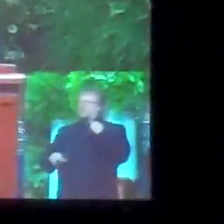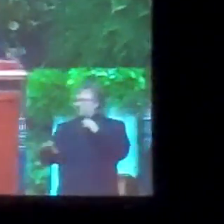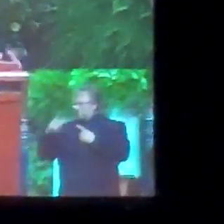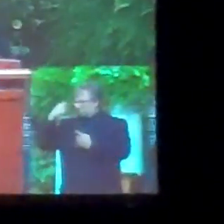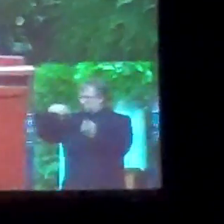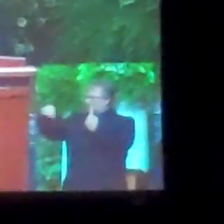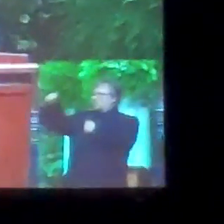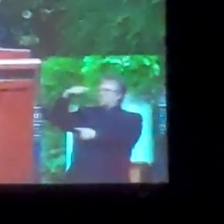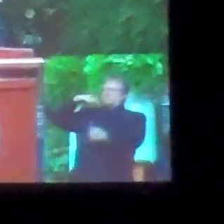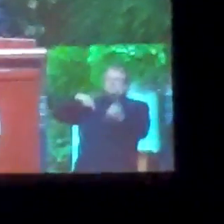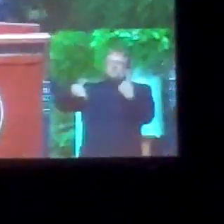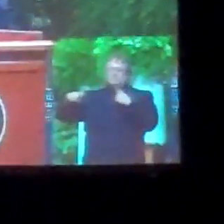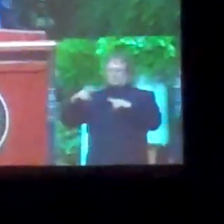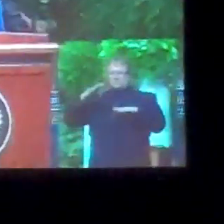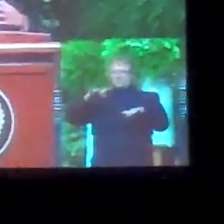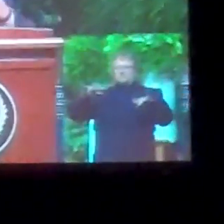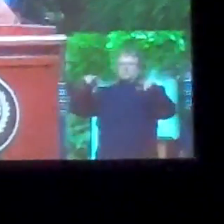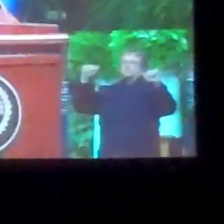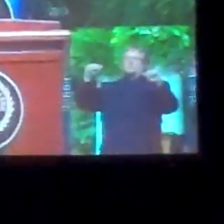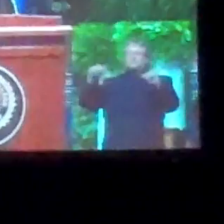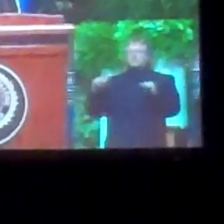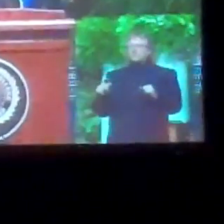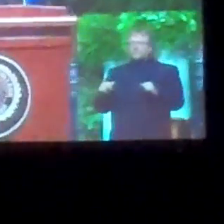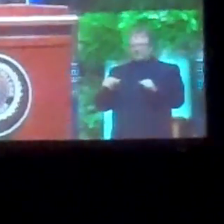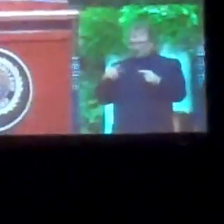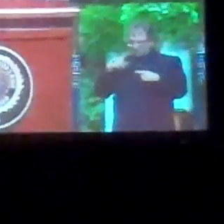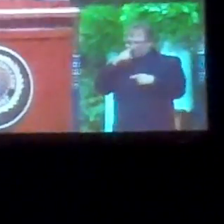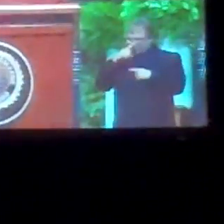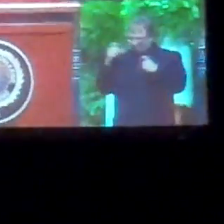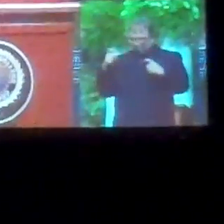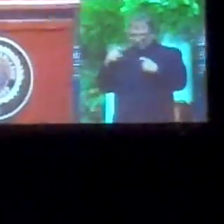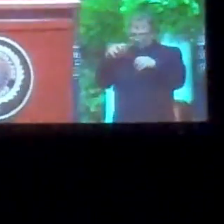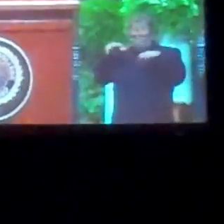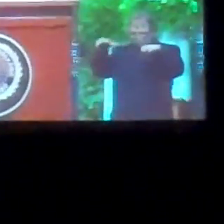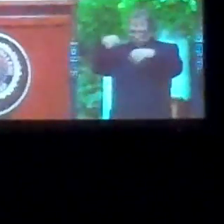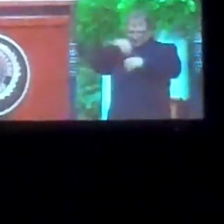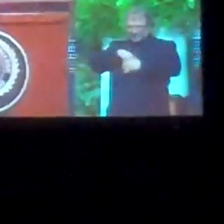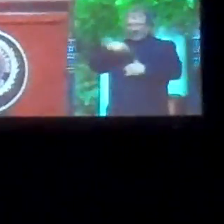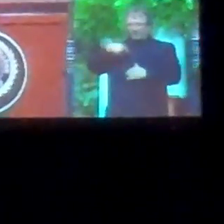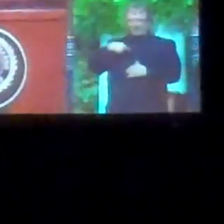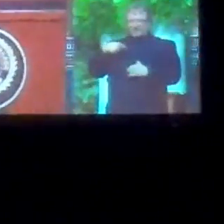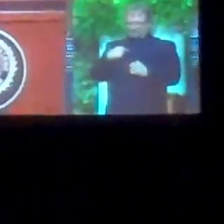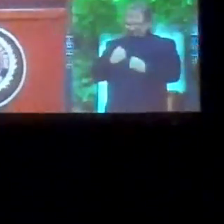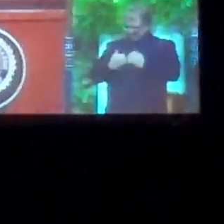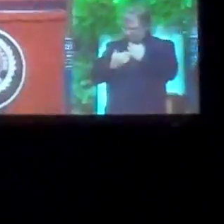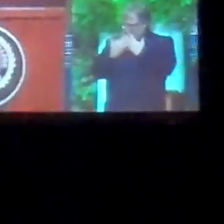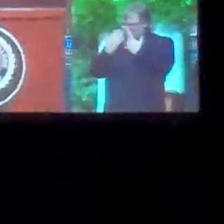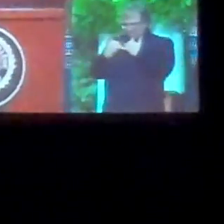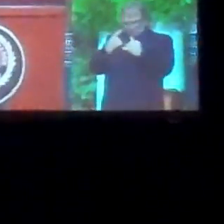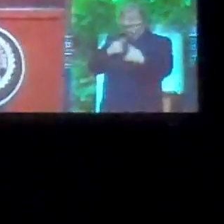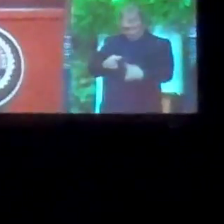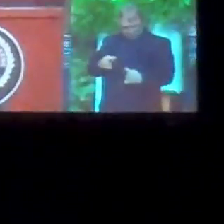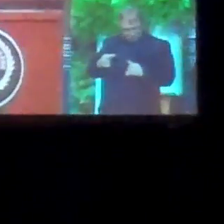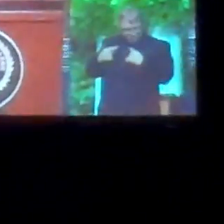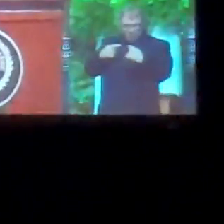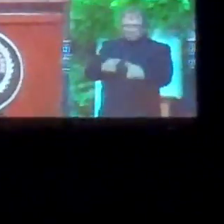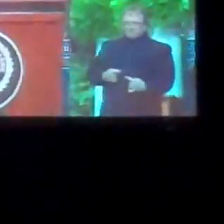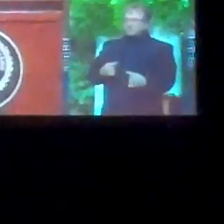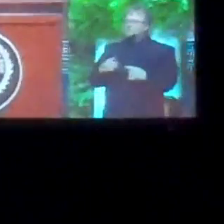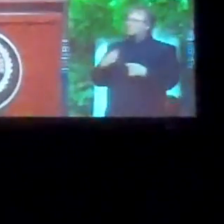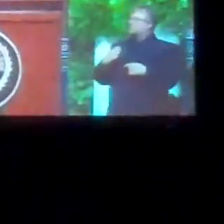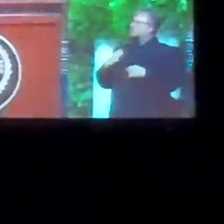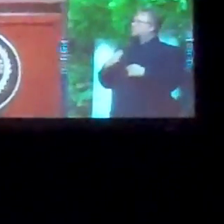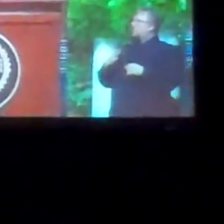like an atomic wasteland. This ugly monster came to life inside me, and I festered in that purgatory of bipolar